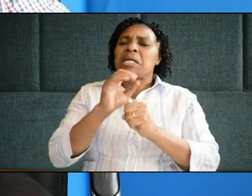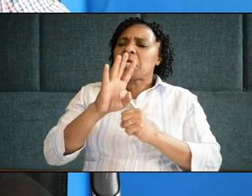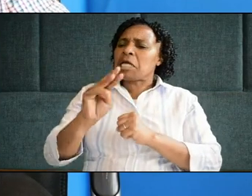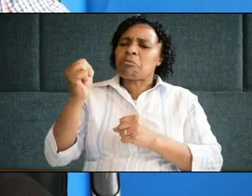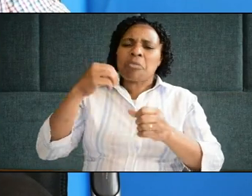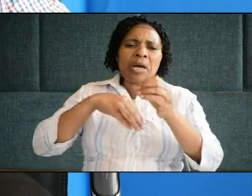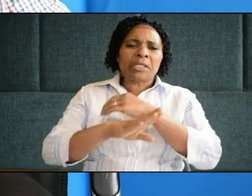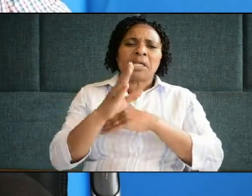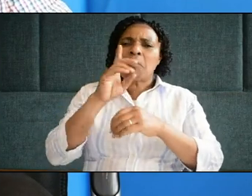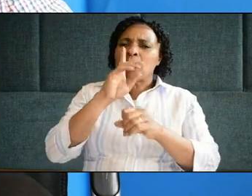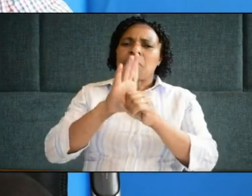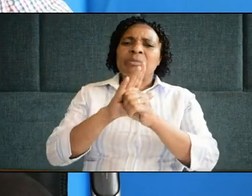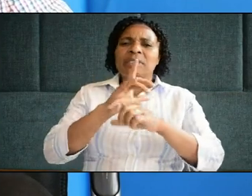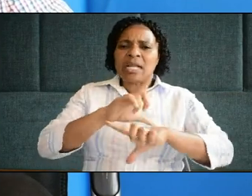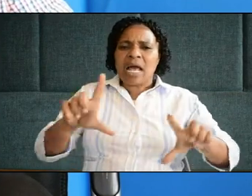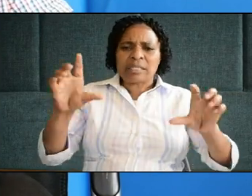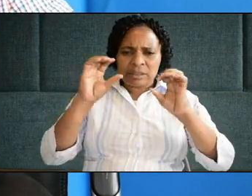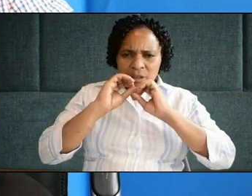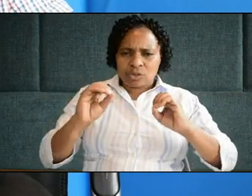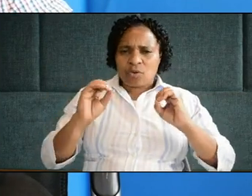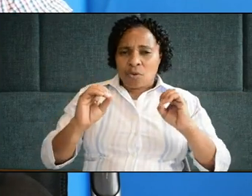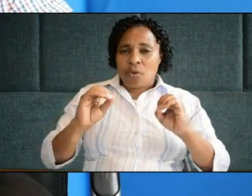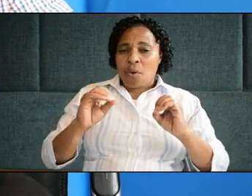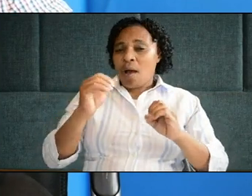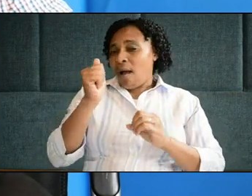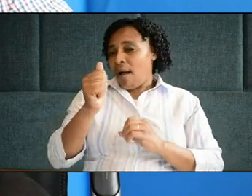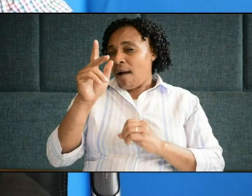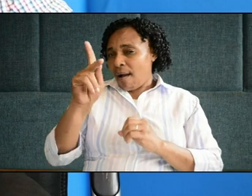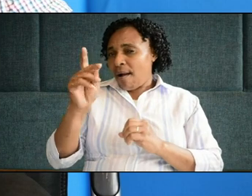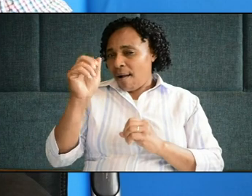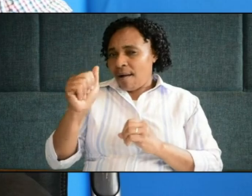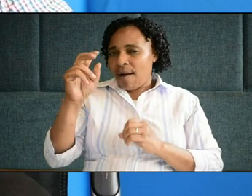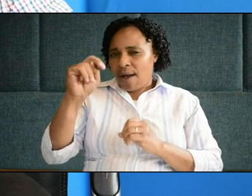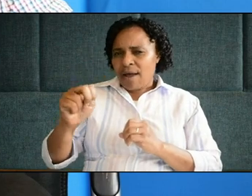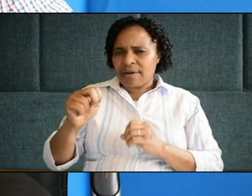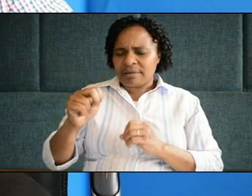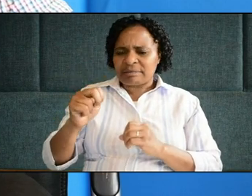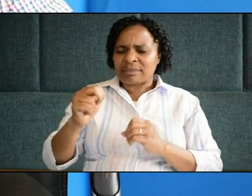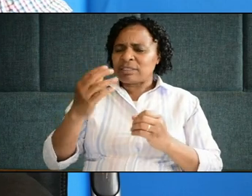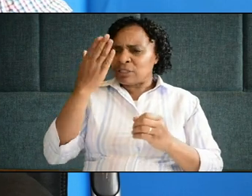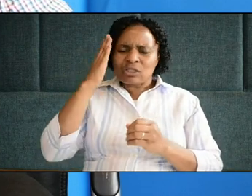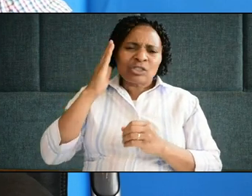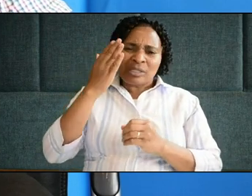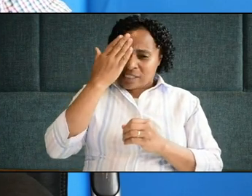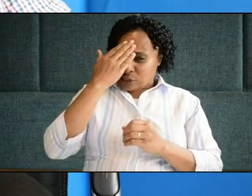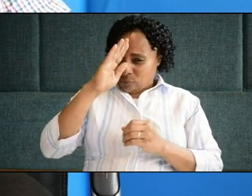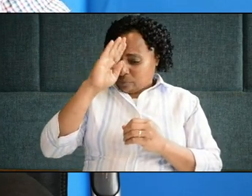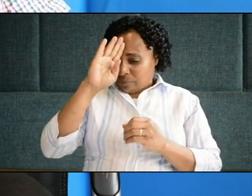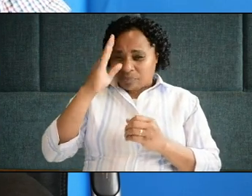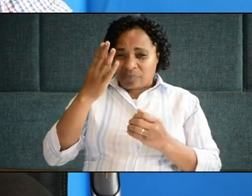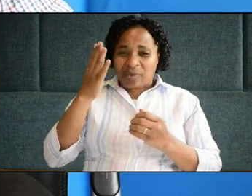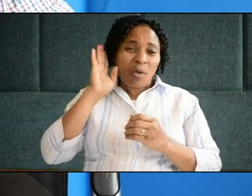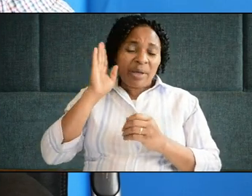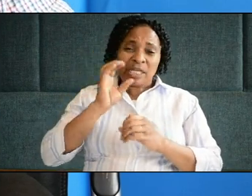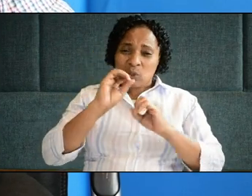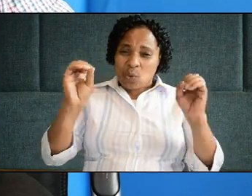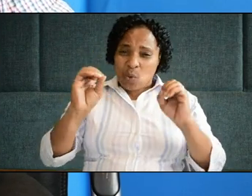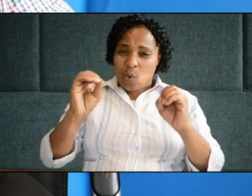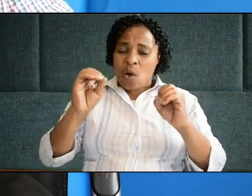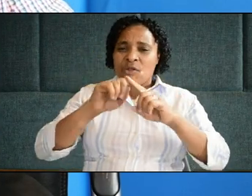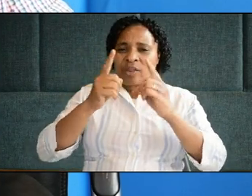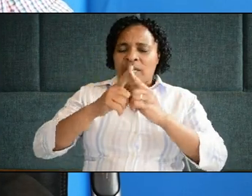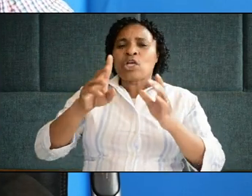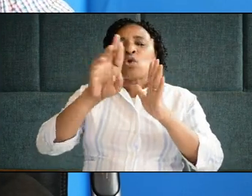Mm-hmm. Here, Achan disobeyed. Him and his children, the generation after him in his